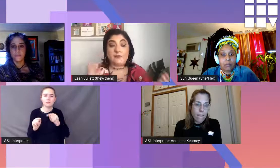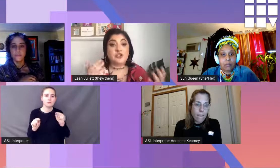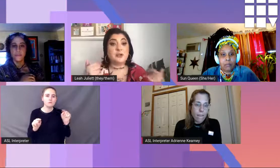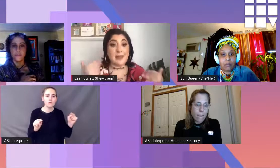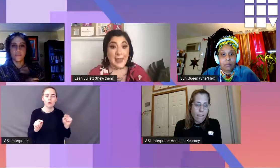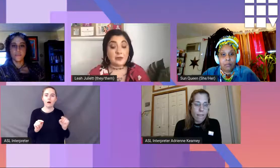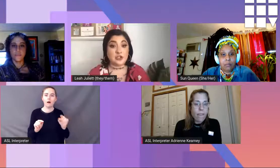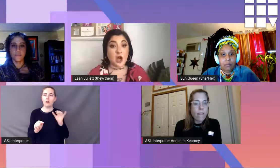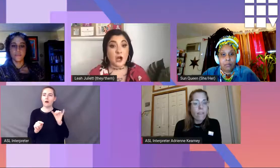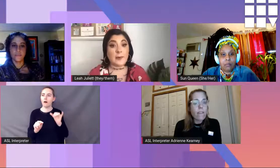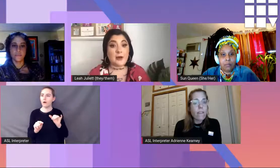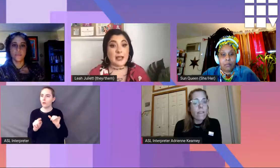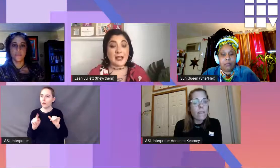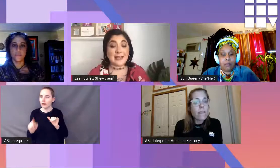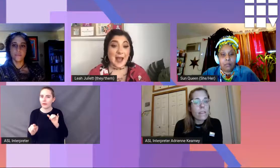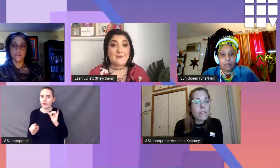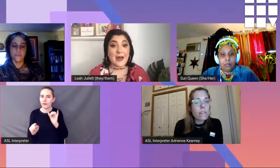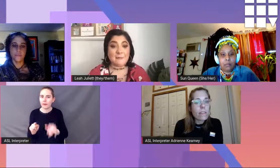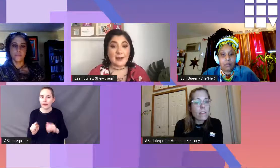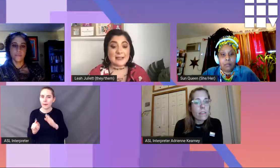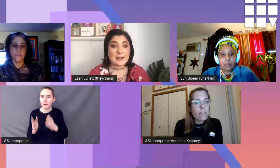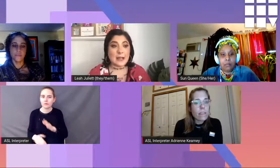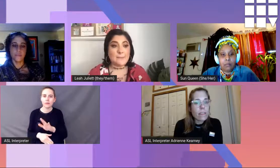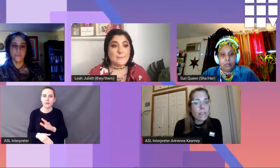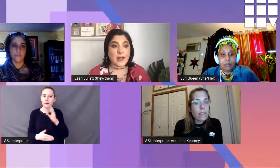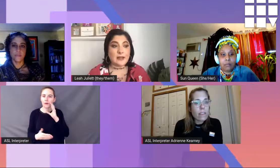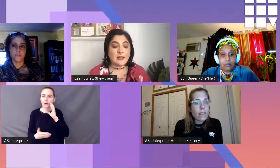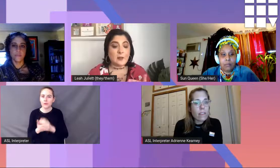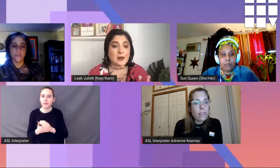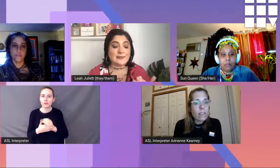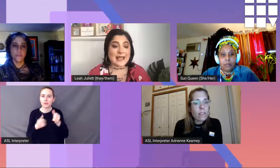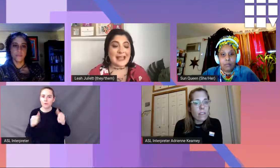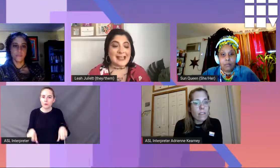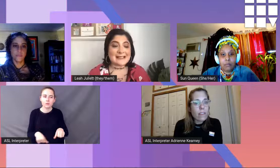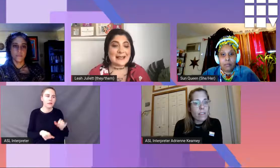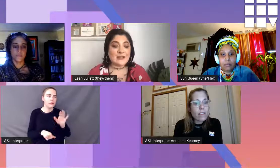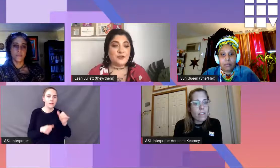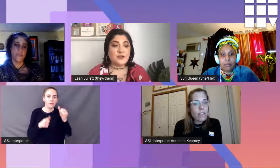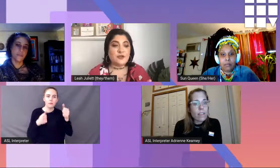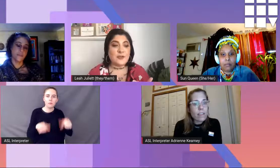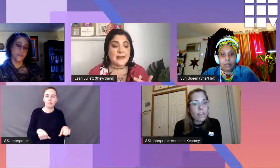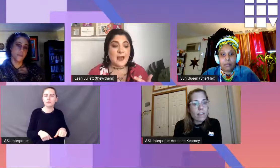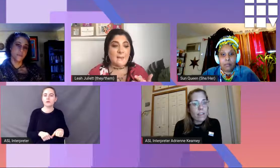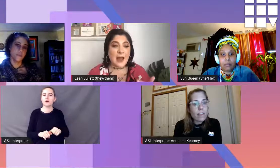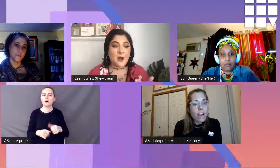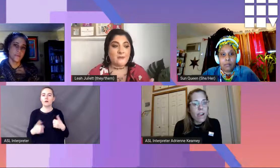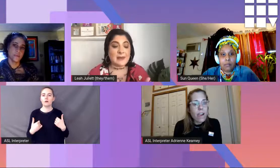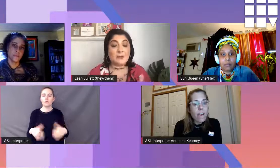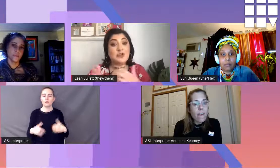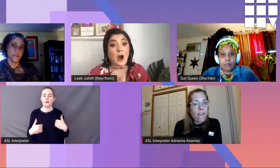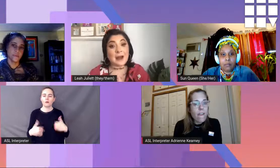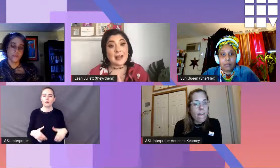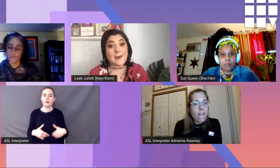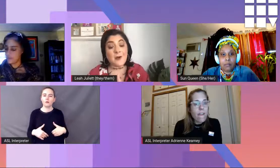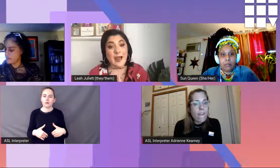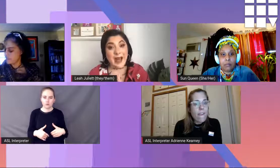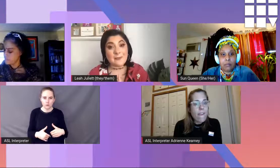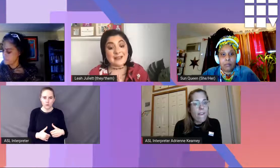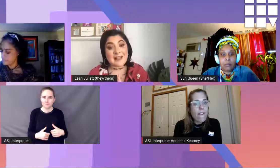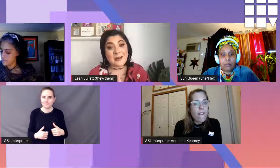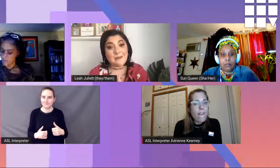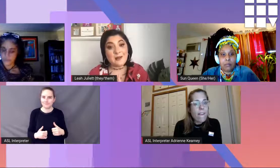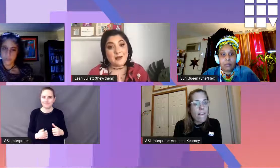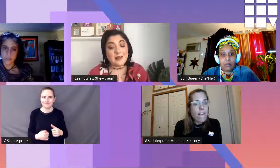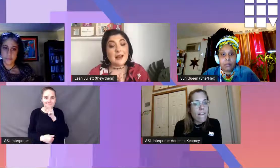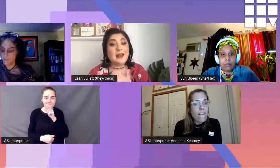a privilege to be able to talk about it and to have that voice. But what I'm saying is the amount of people talking about what